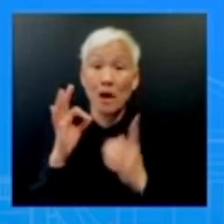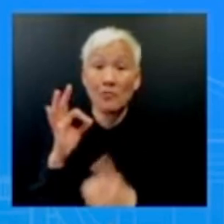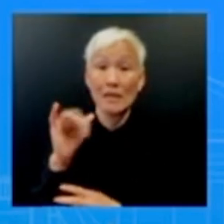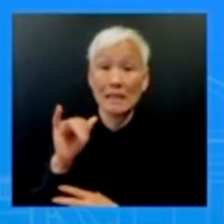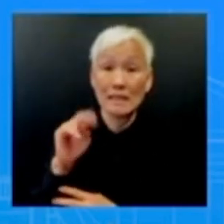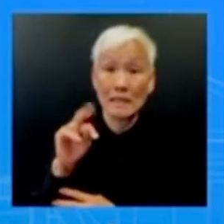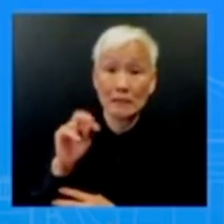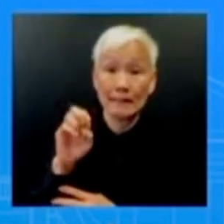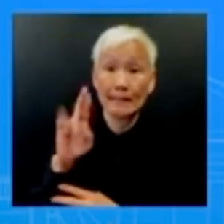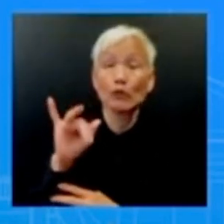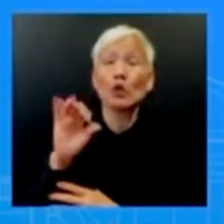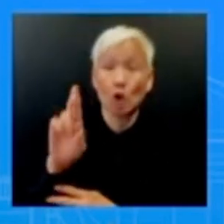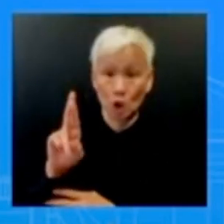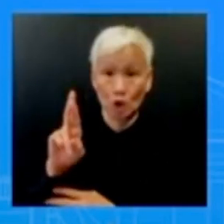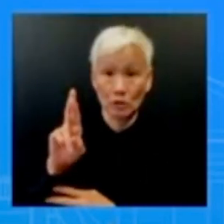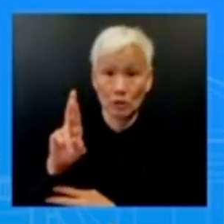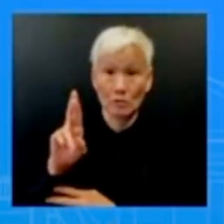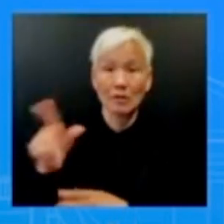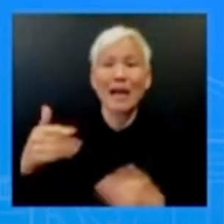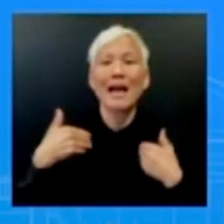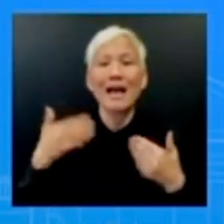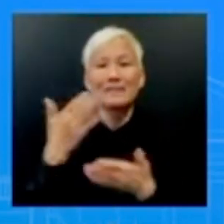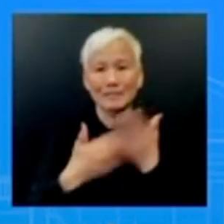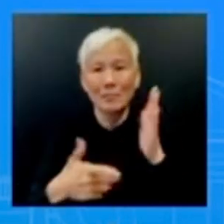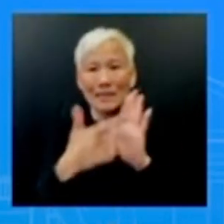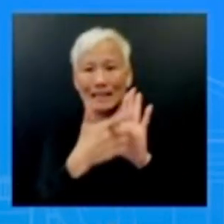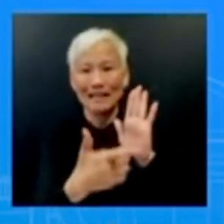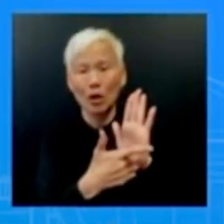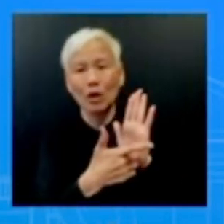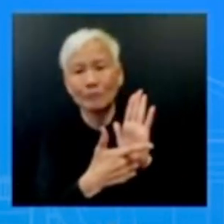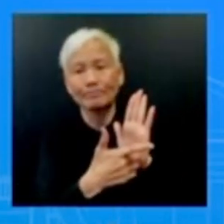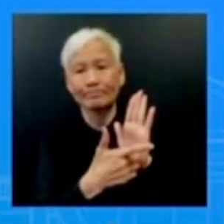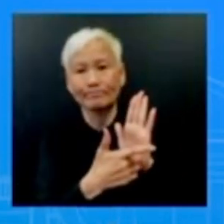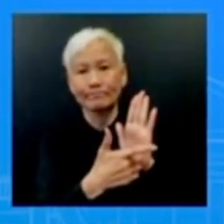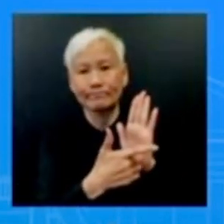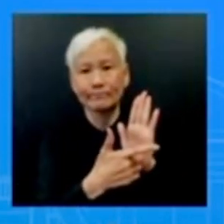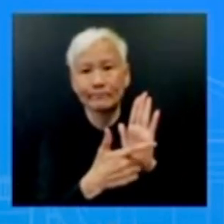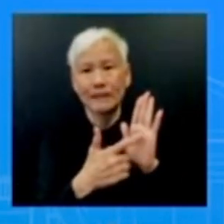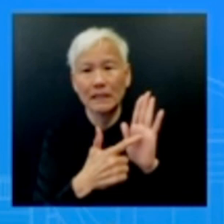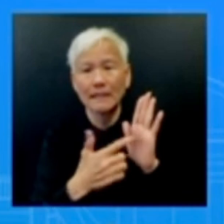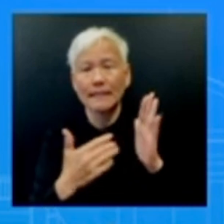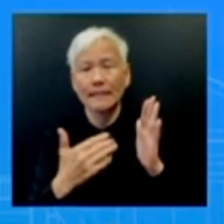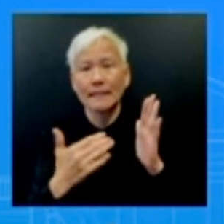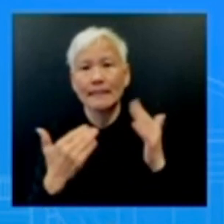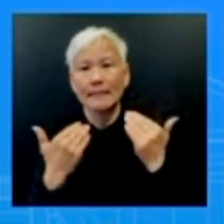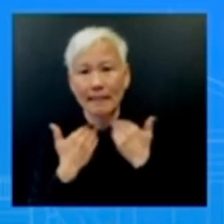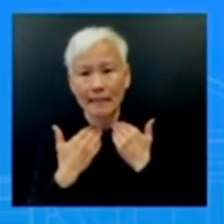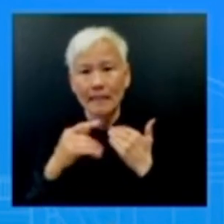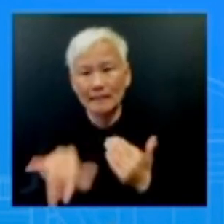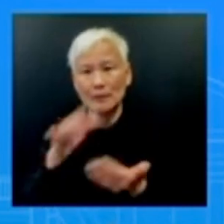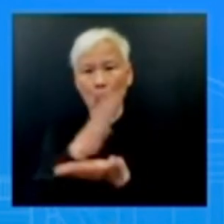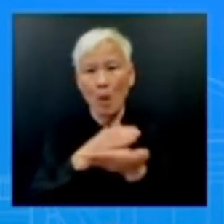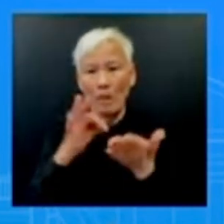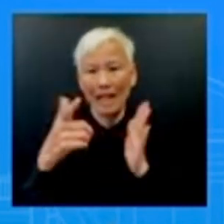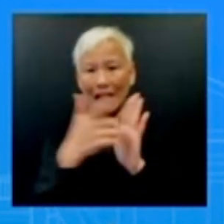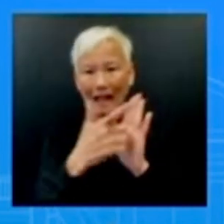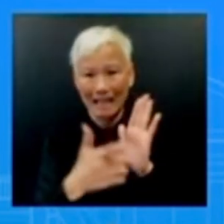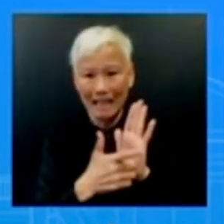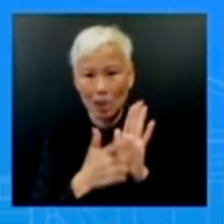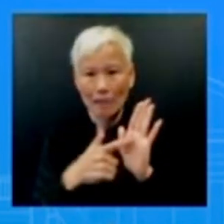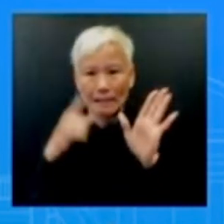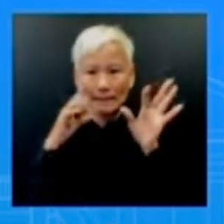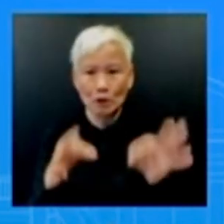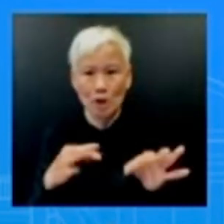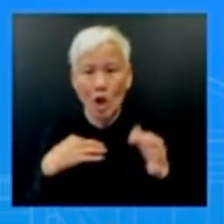legal constraints. So we have to remember that these were legal. This was part of a legal kind of decision, as I explained last week.